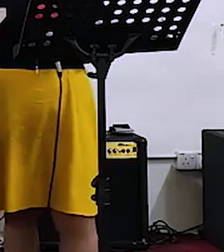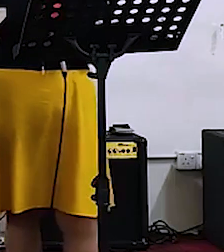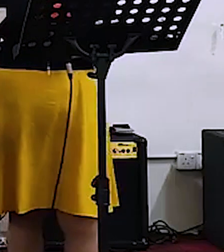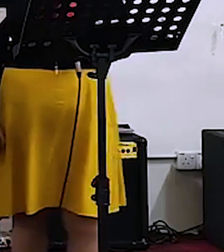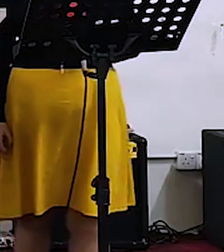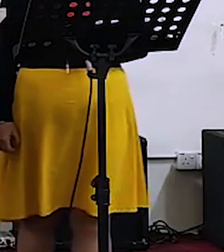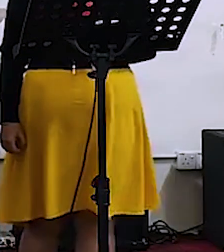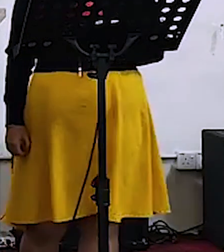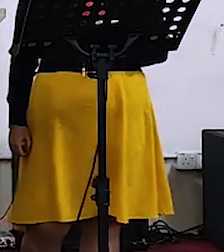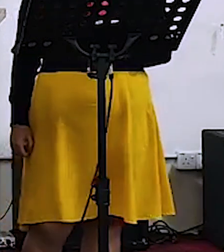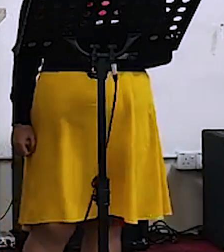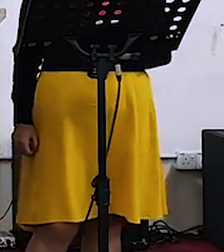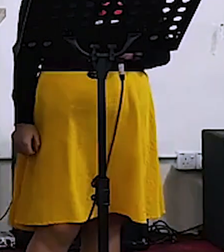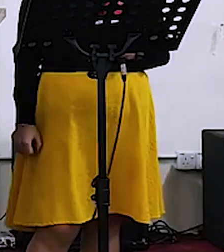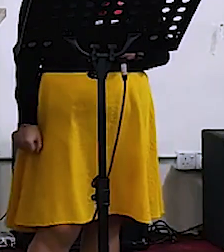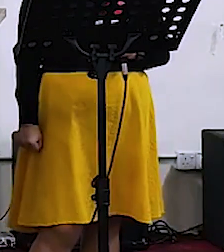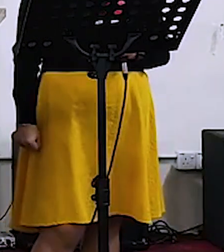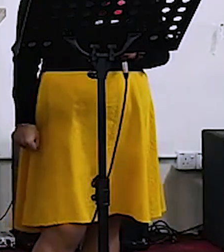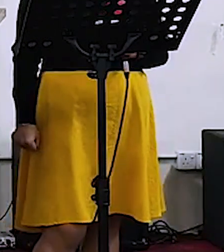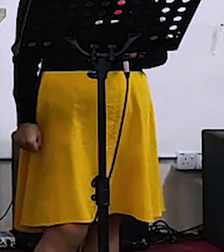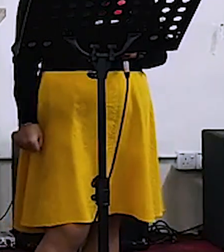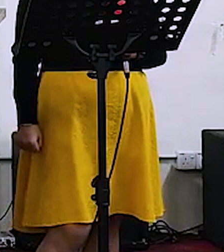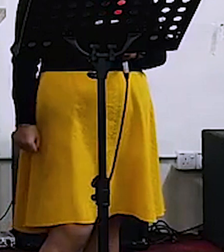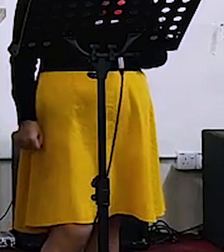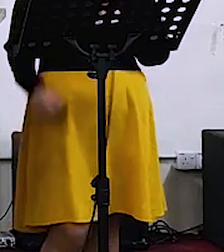things from God that we don't deserve.